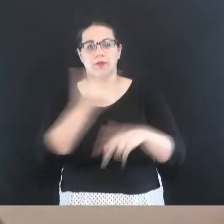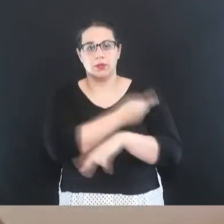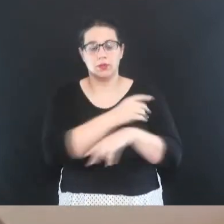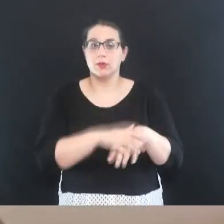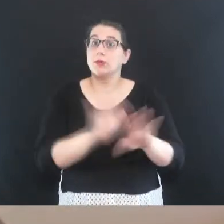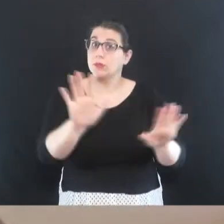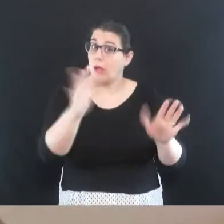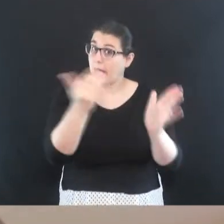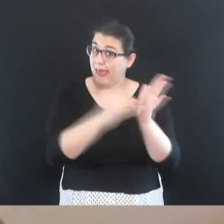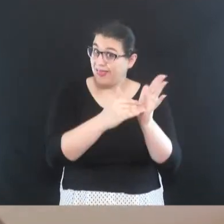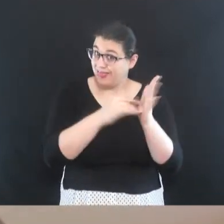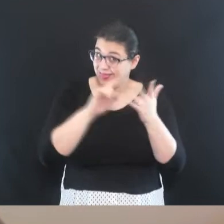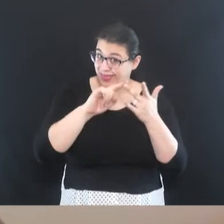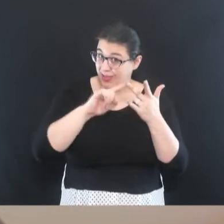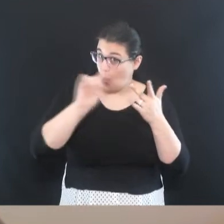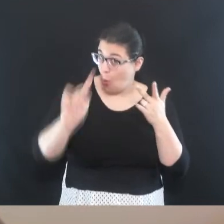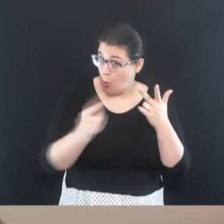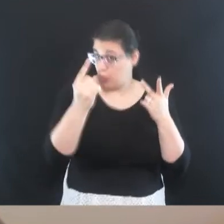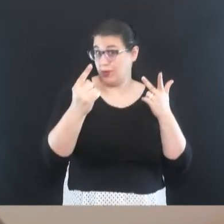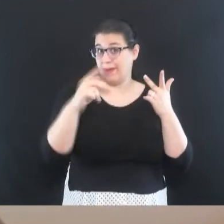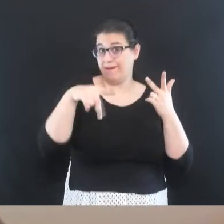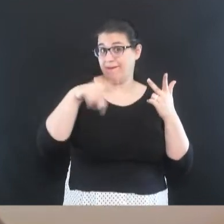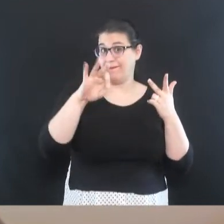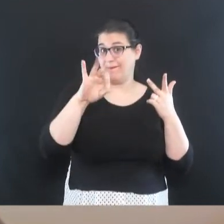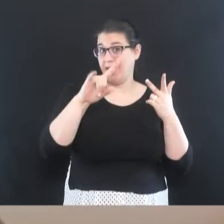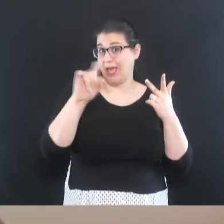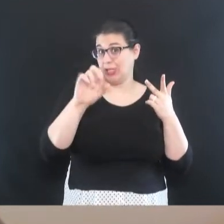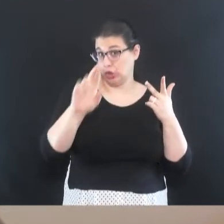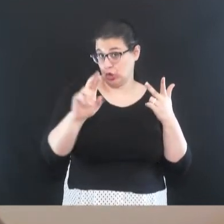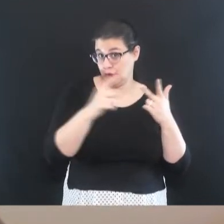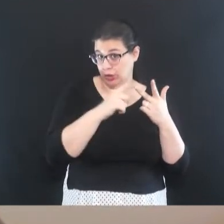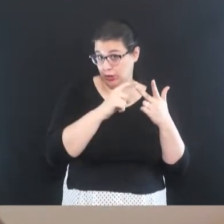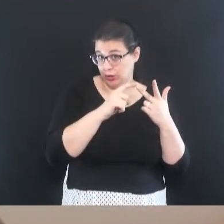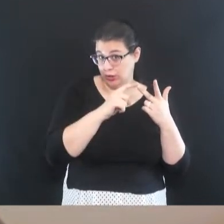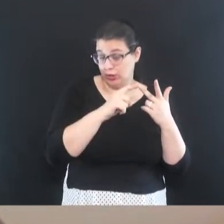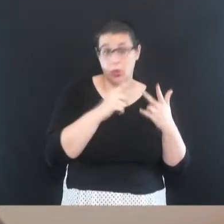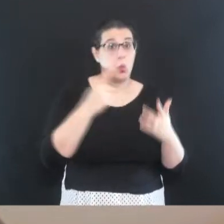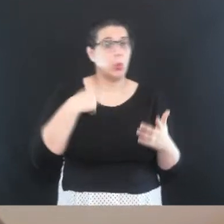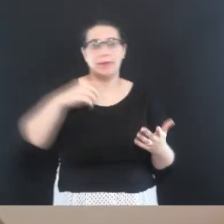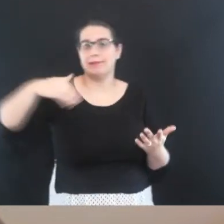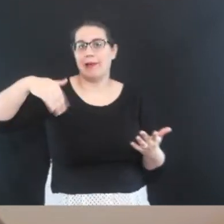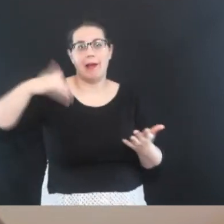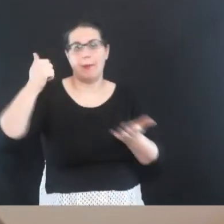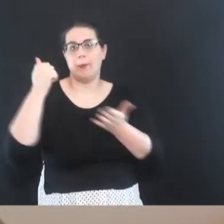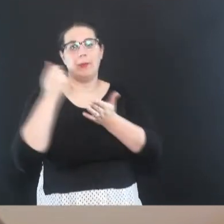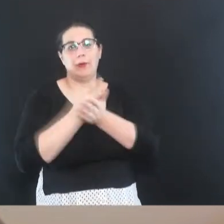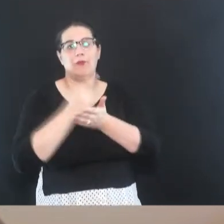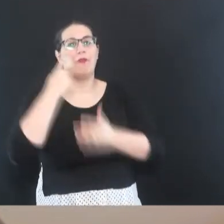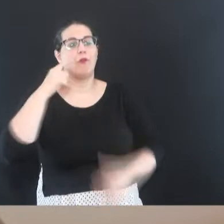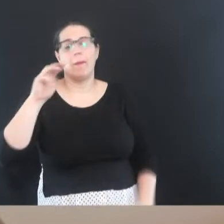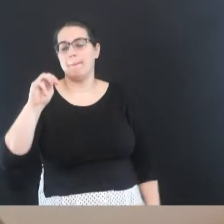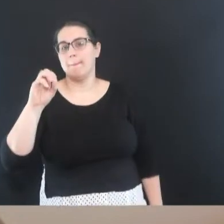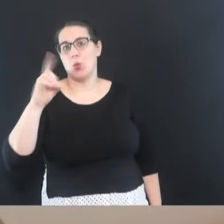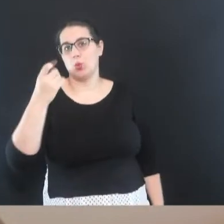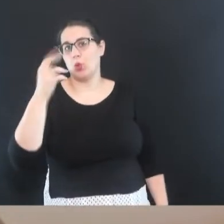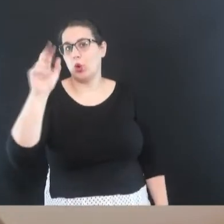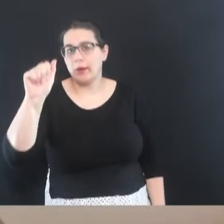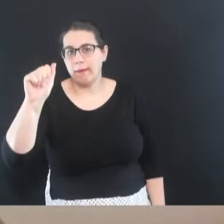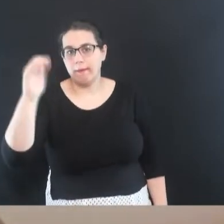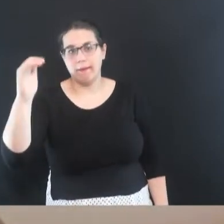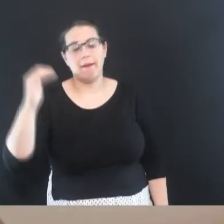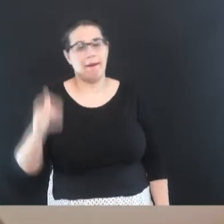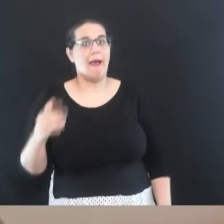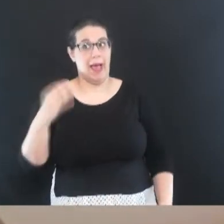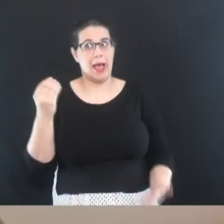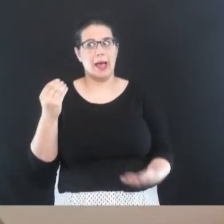the Pfizer vaccine. We're still waiting for approval on Moderna, and